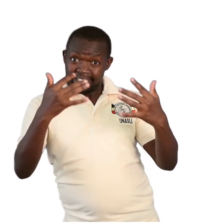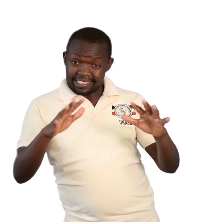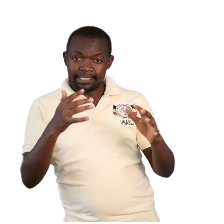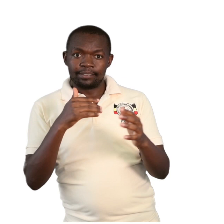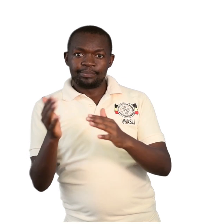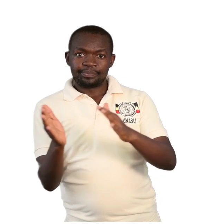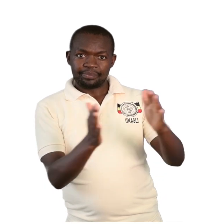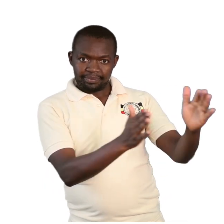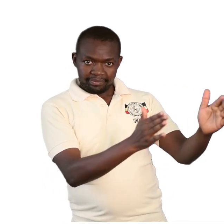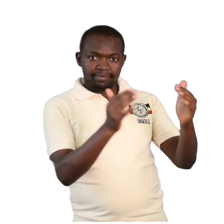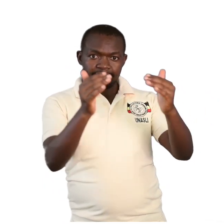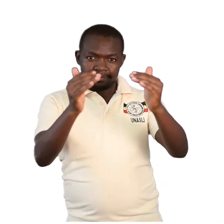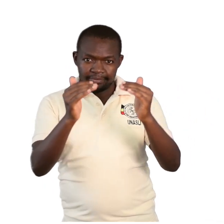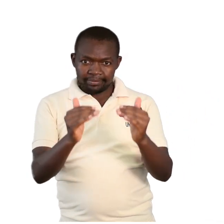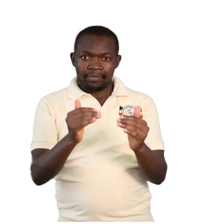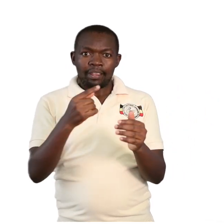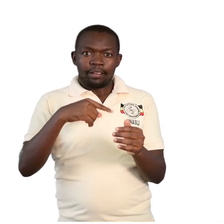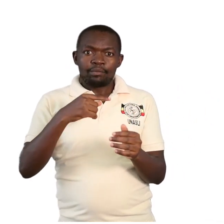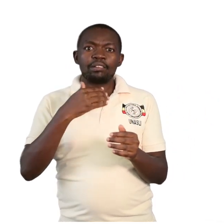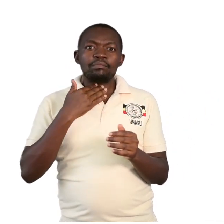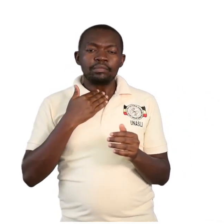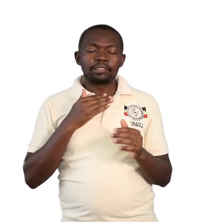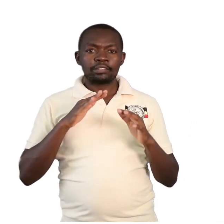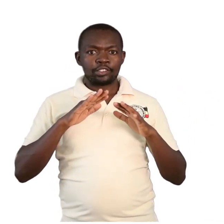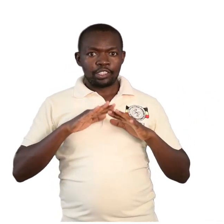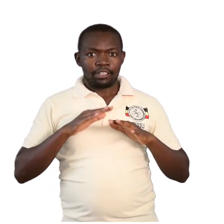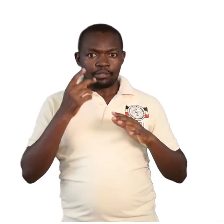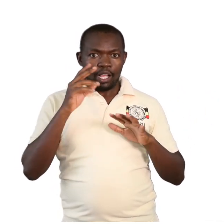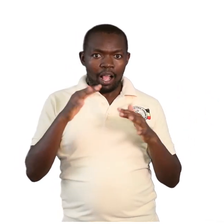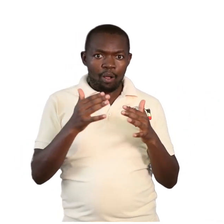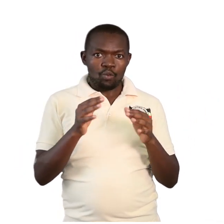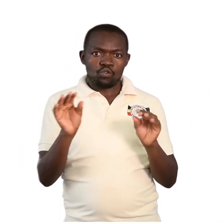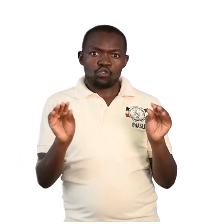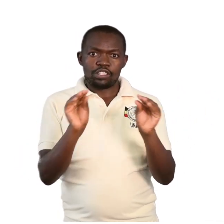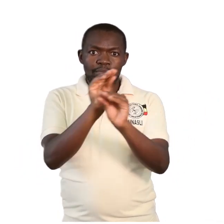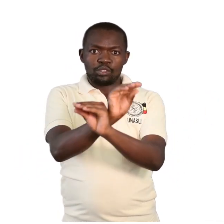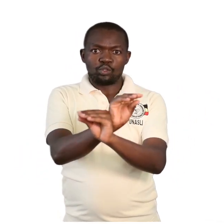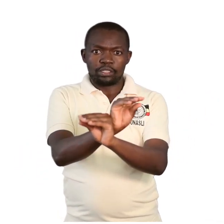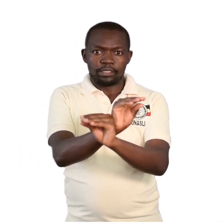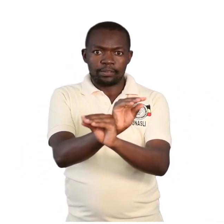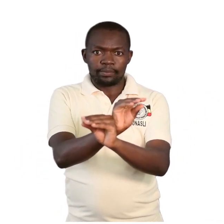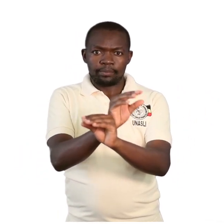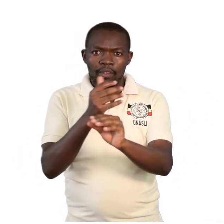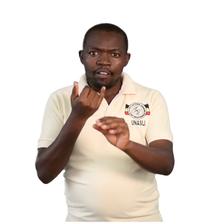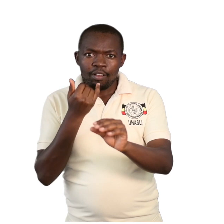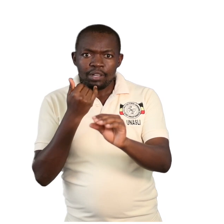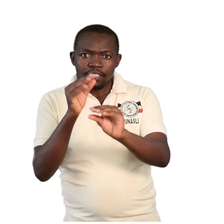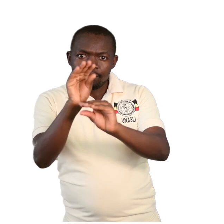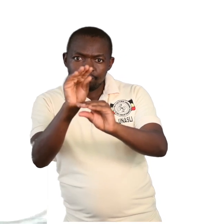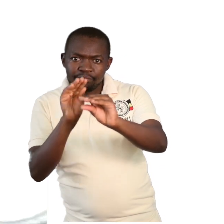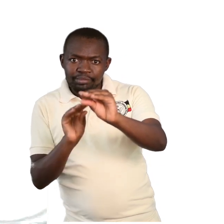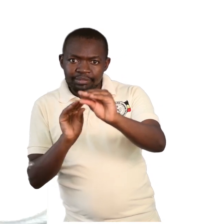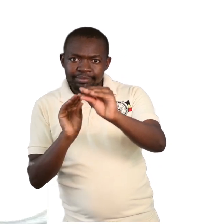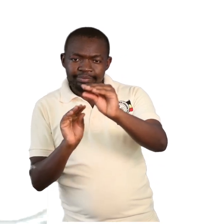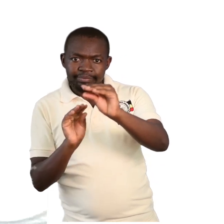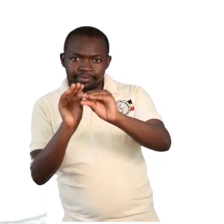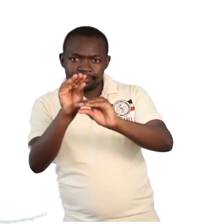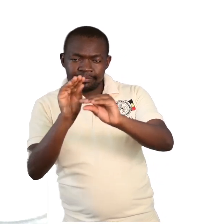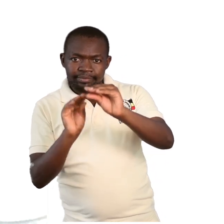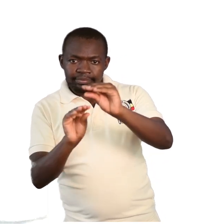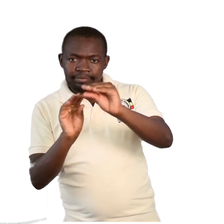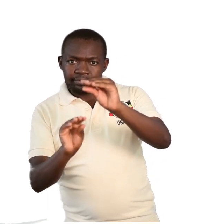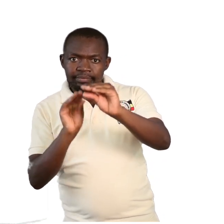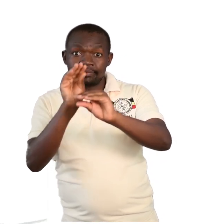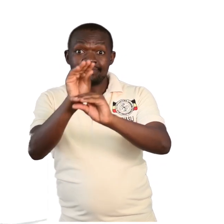do next? We are going to comfortably substitute our details into our formula, and